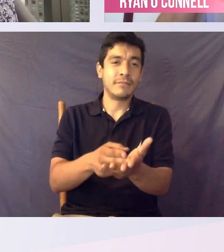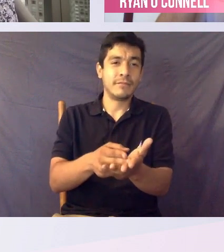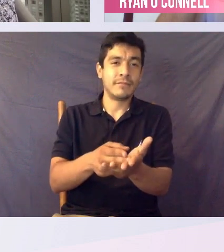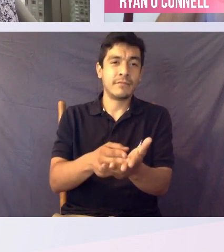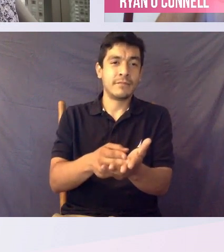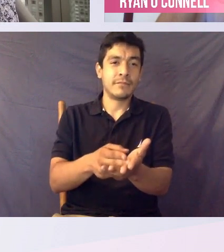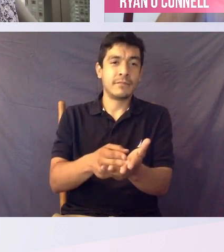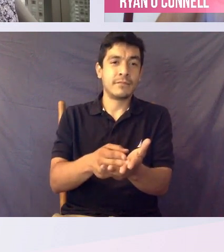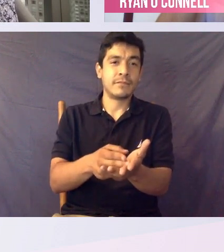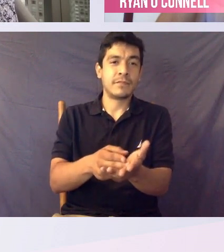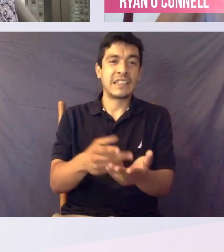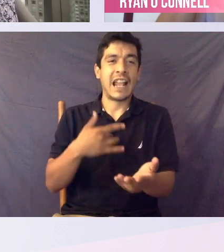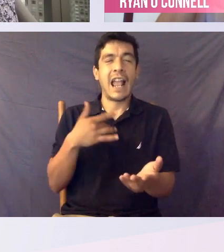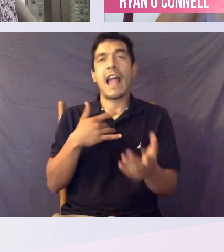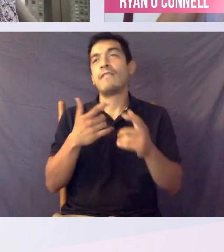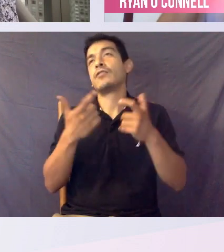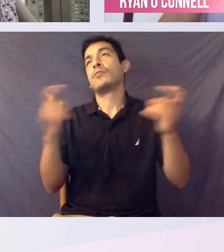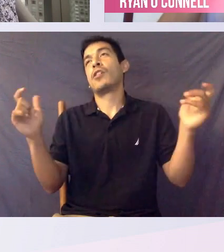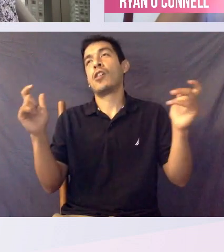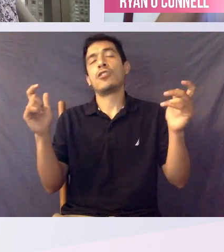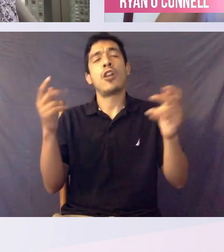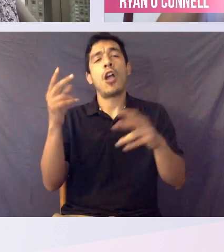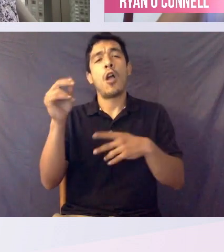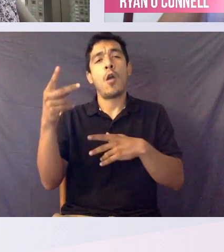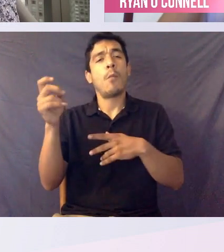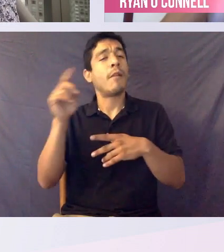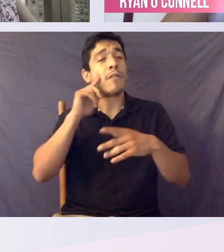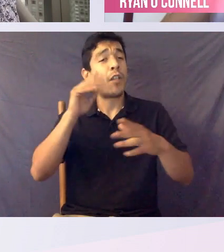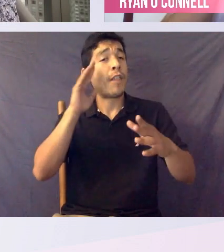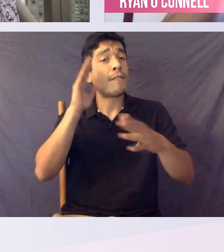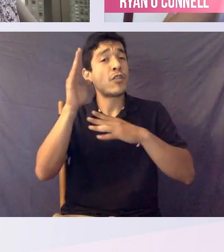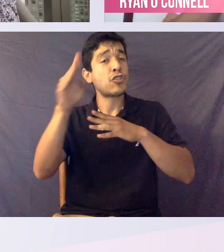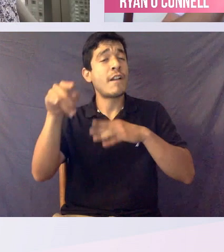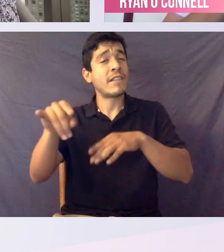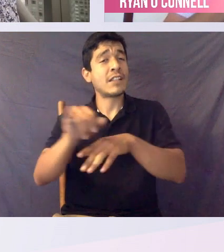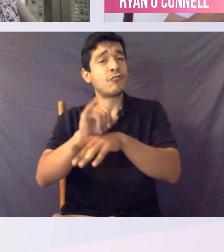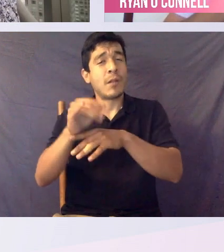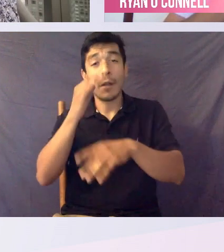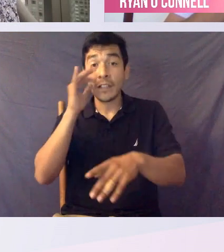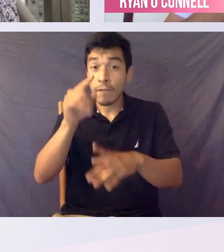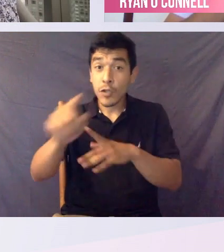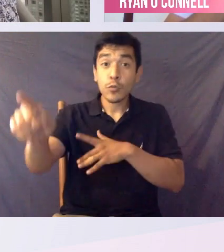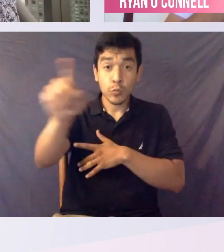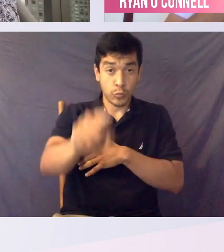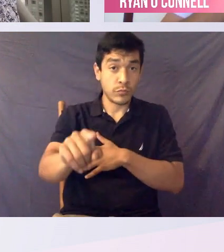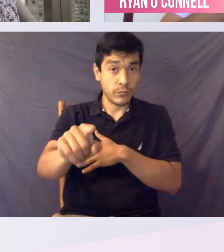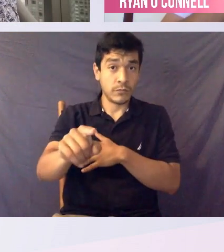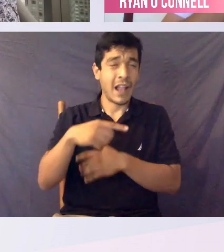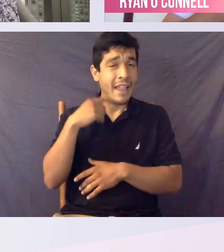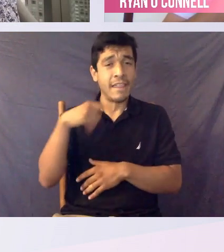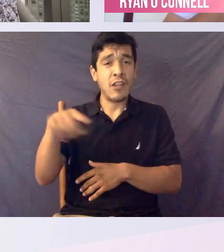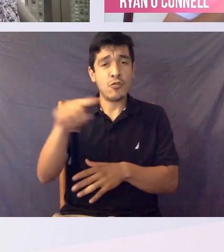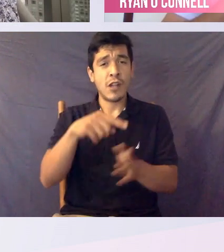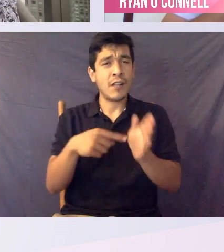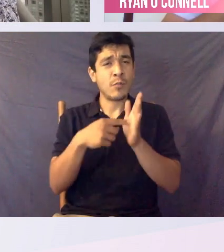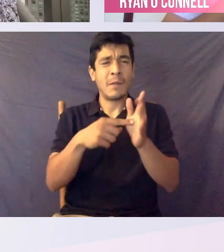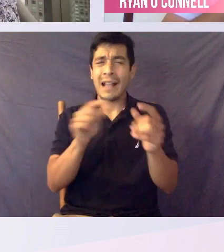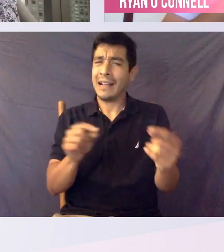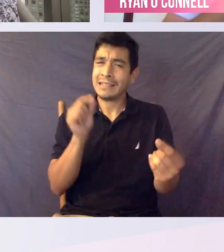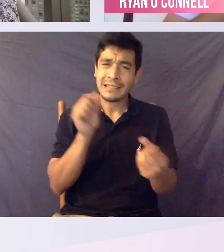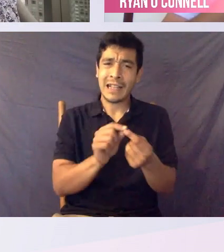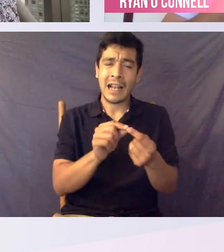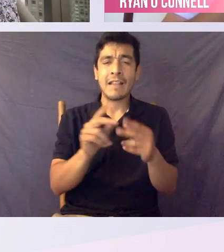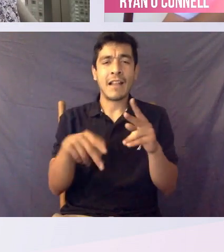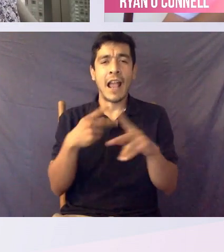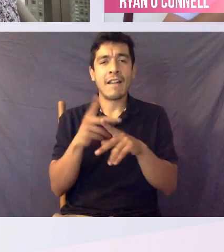I have such tremendous hope for the future of this industry because of the 3 of you. I think you guys represent exactly the type of people who should be working in